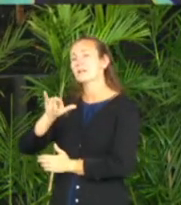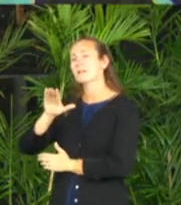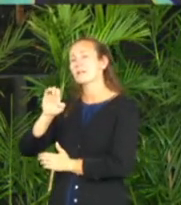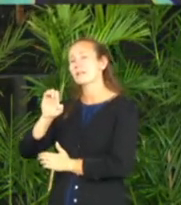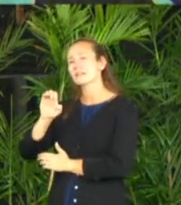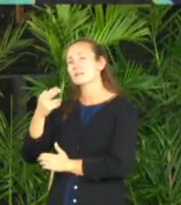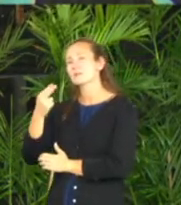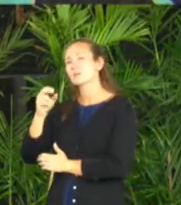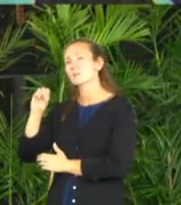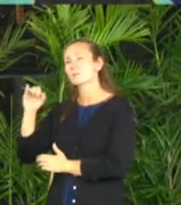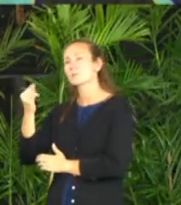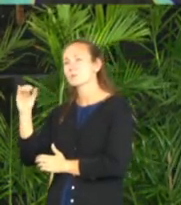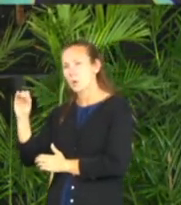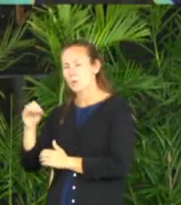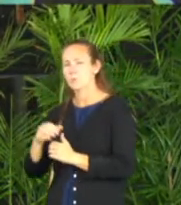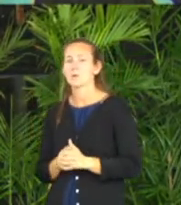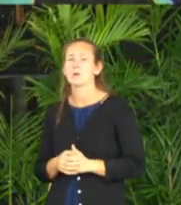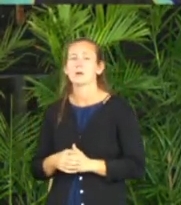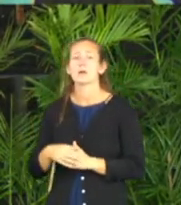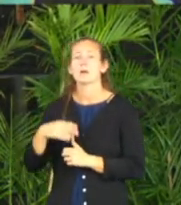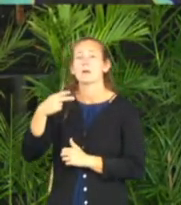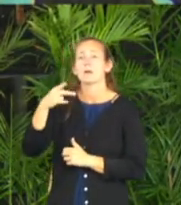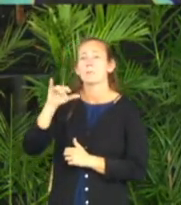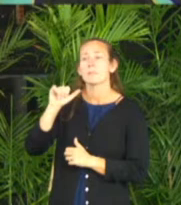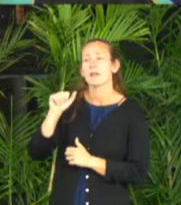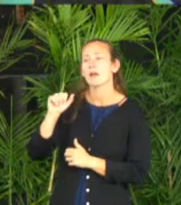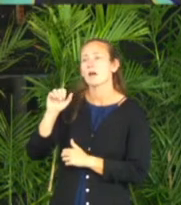Araujo, Pia Barlotta,